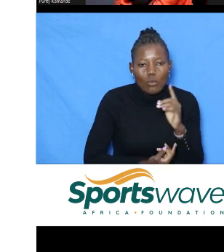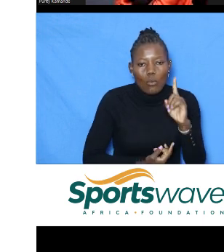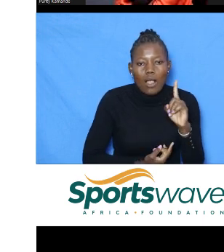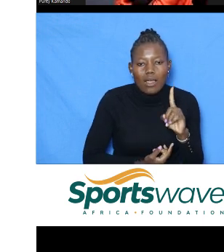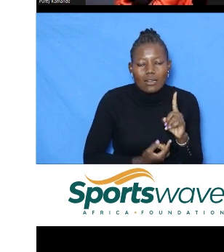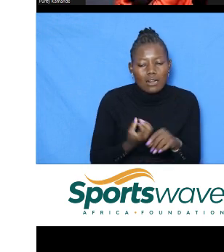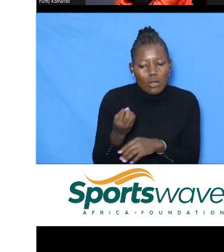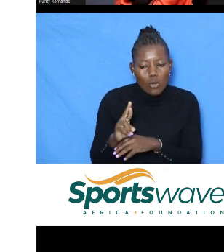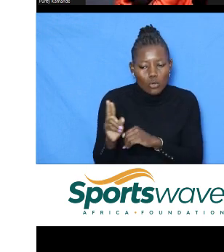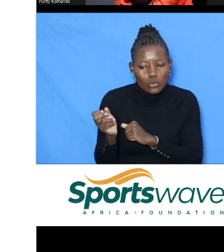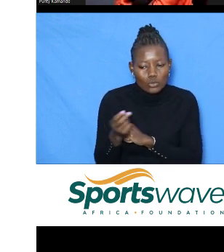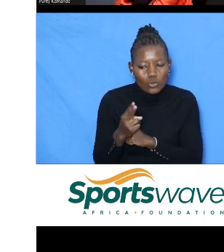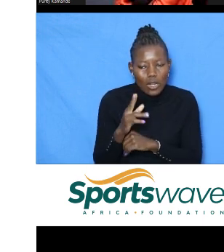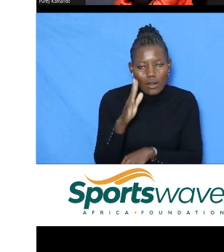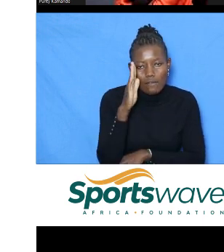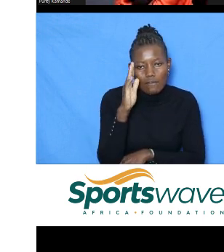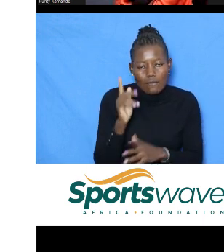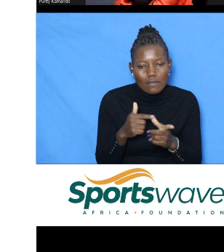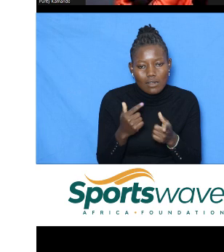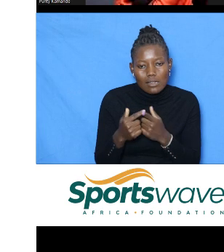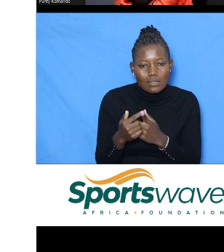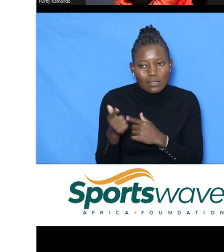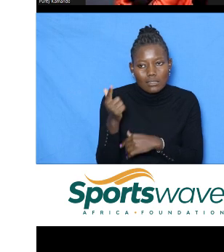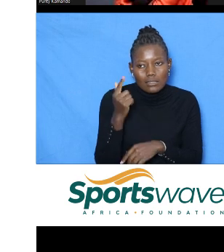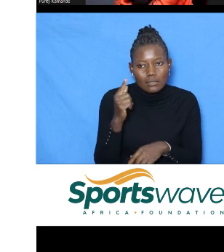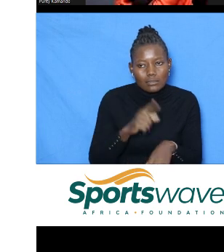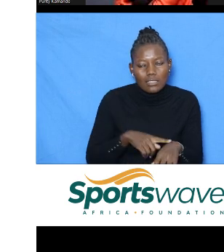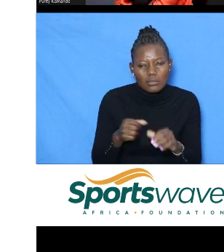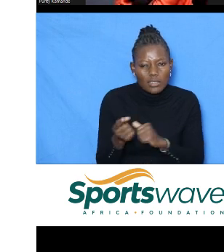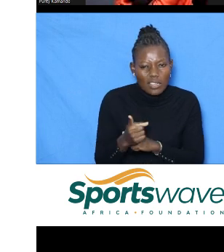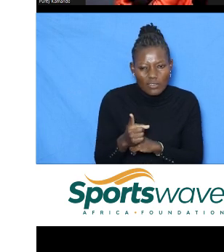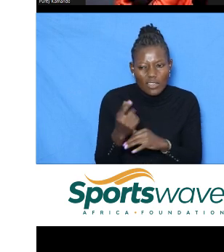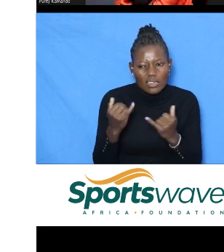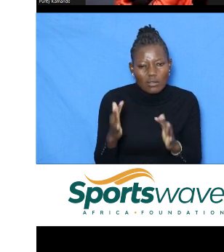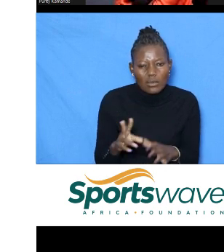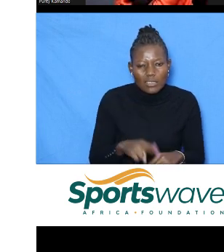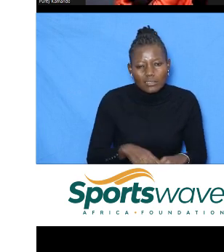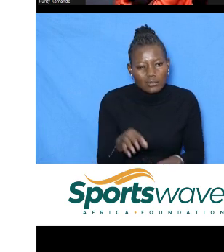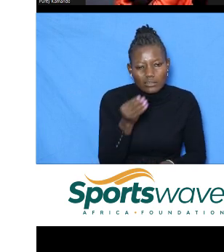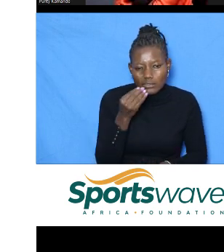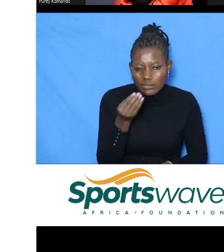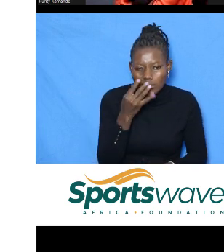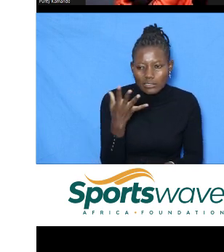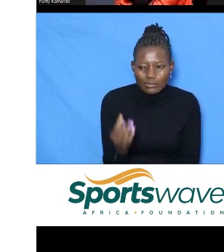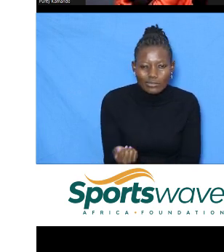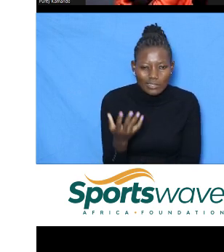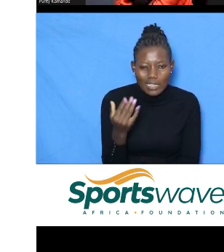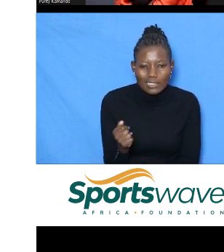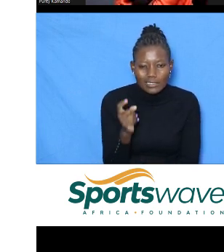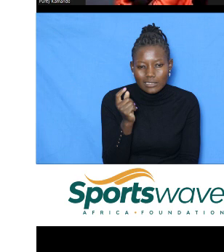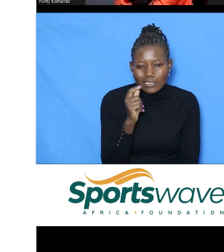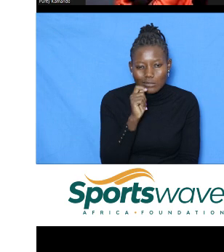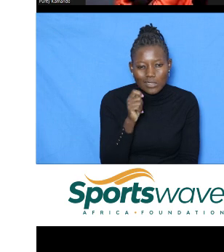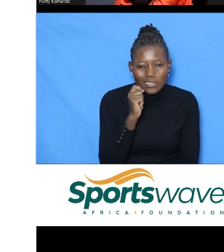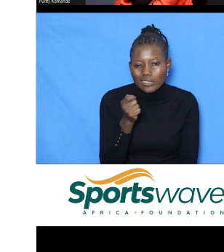o'clock or at 12 midday. Then you find that at 11 is when an athlete is sitting down to eat the ugali, meat, and